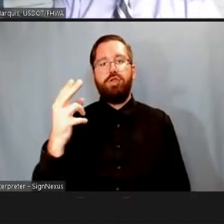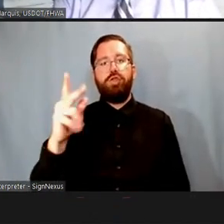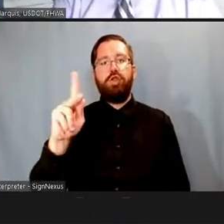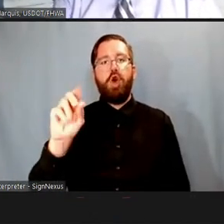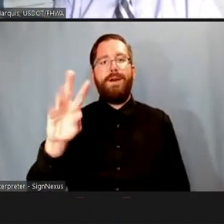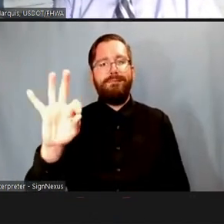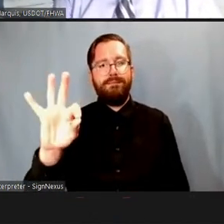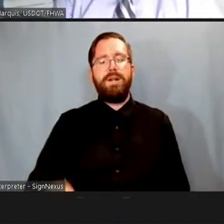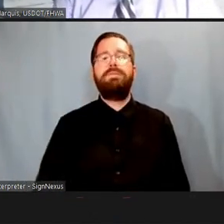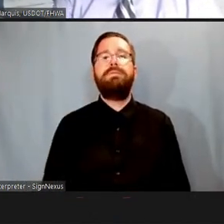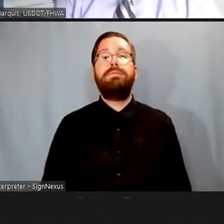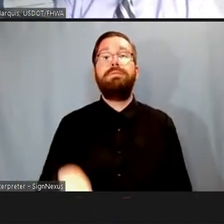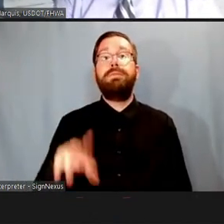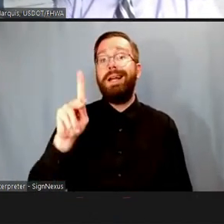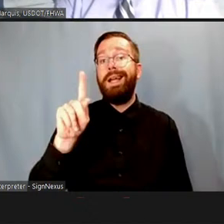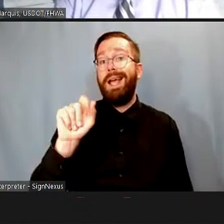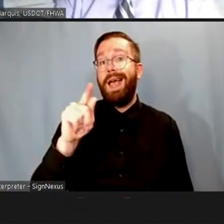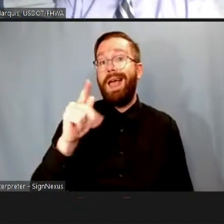kathy francis